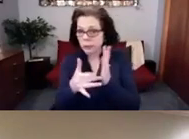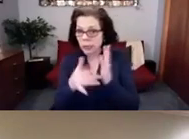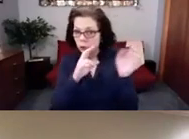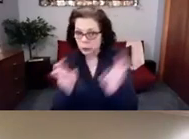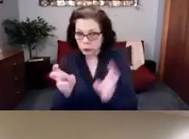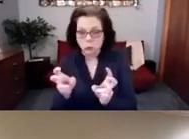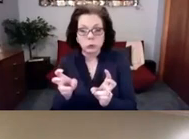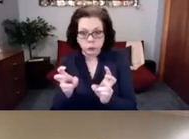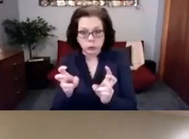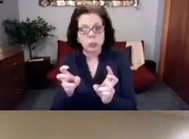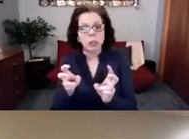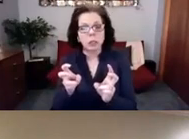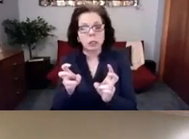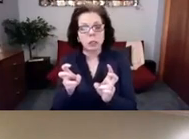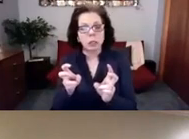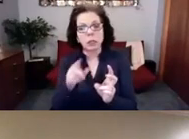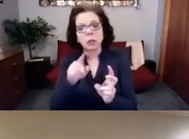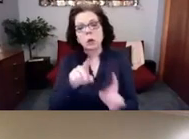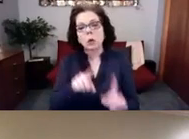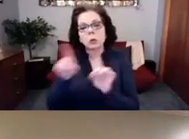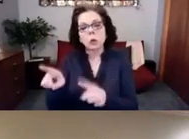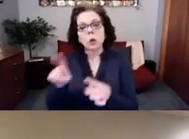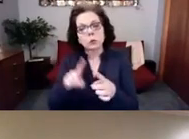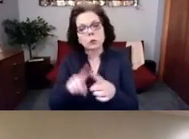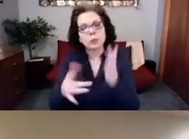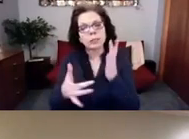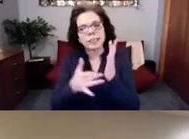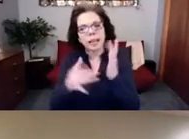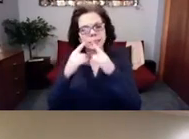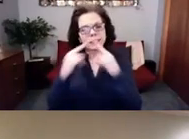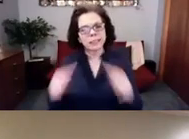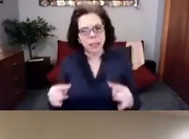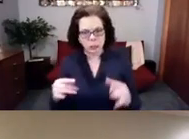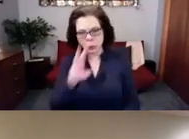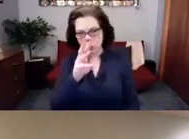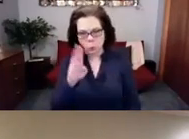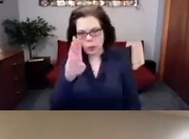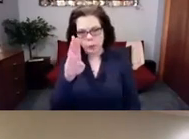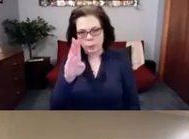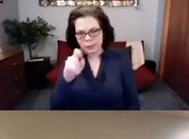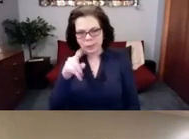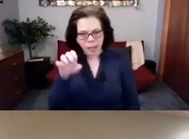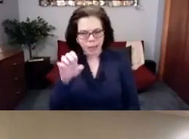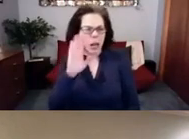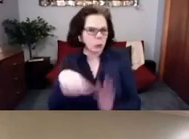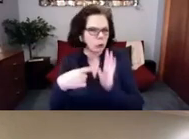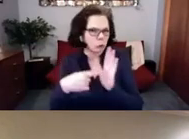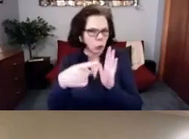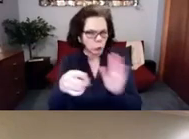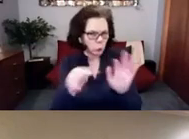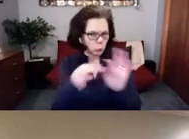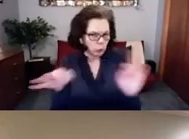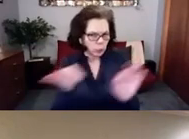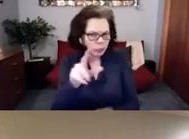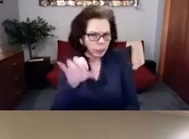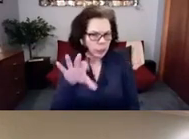our tech tent website, which I will show you where that link is on the next slide. And you